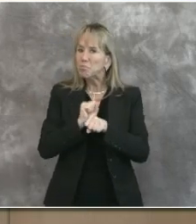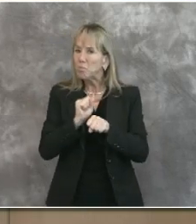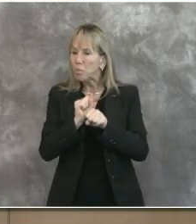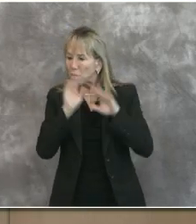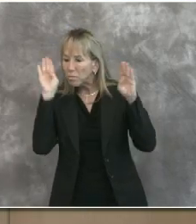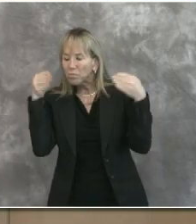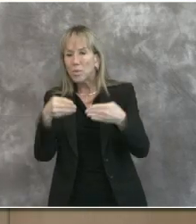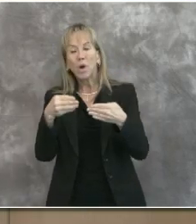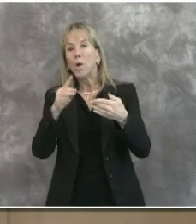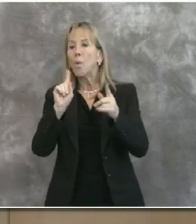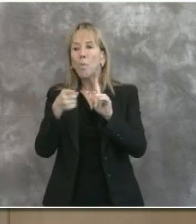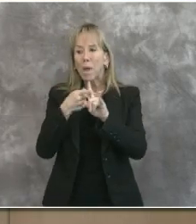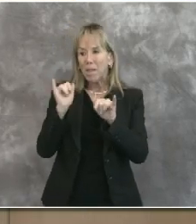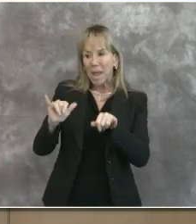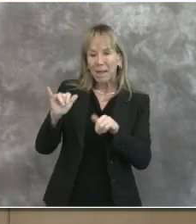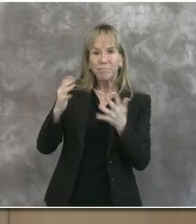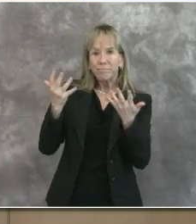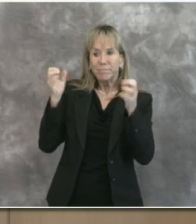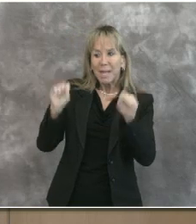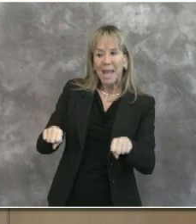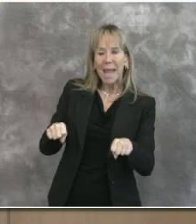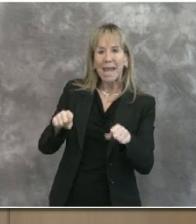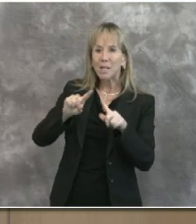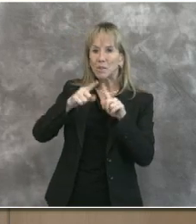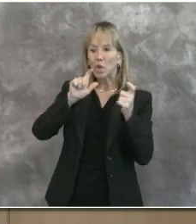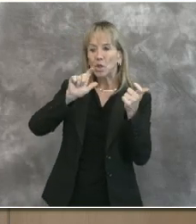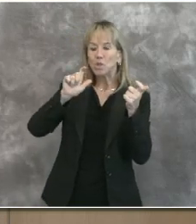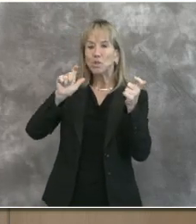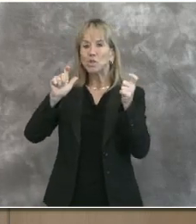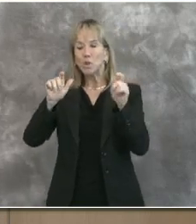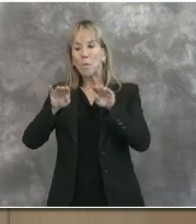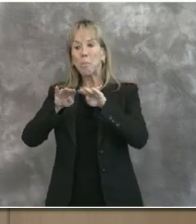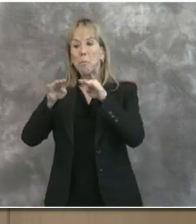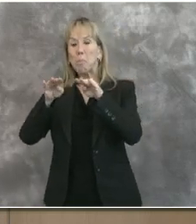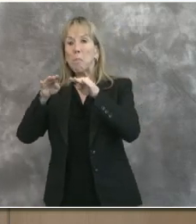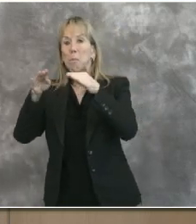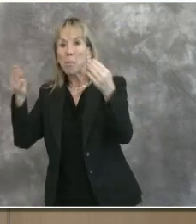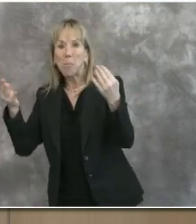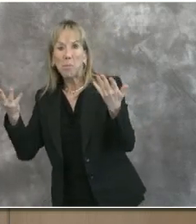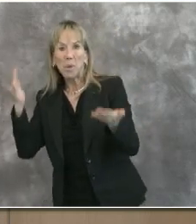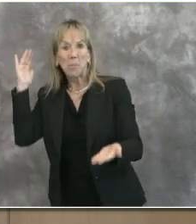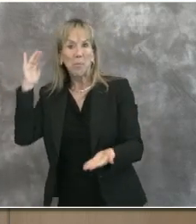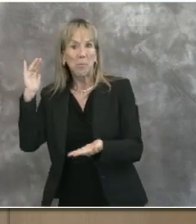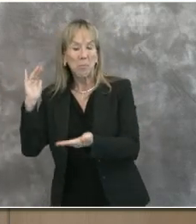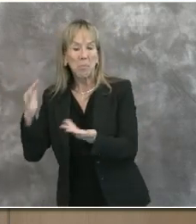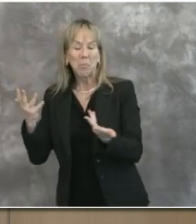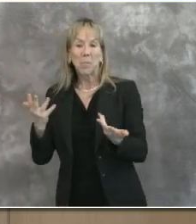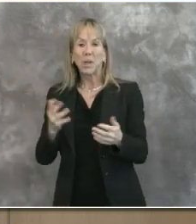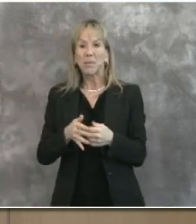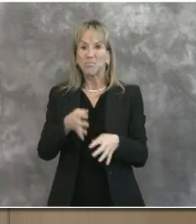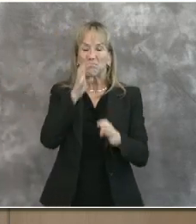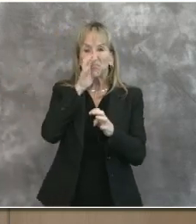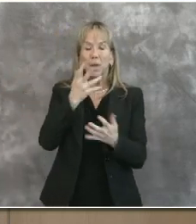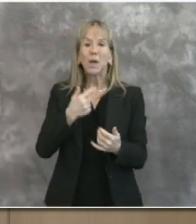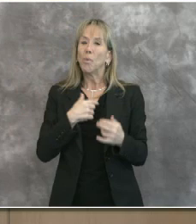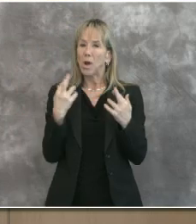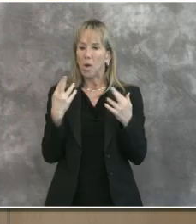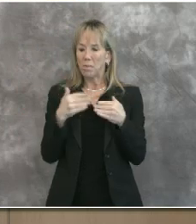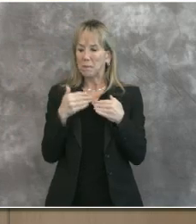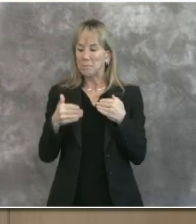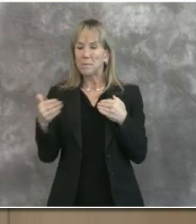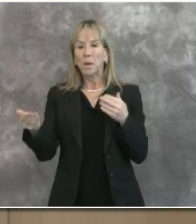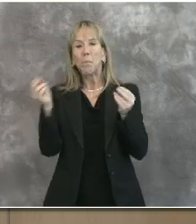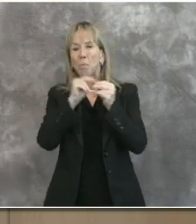in which we may be able to move into some changes in posture and some easing of the dials. In the coming days, we hope to share a more